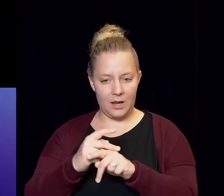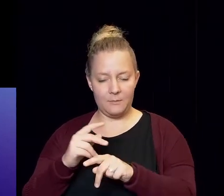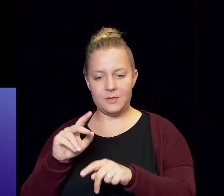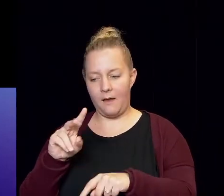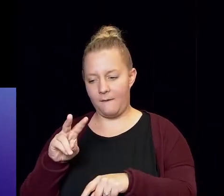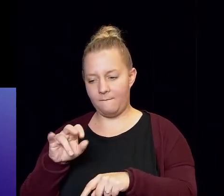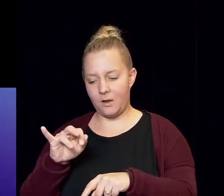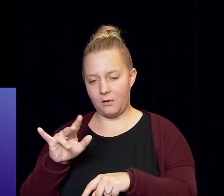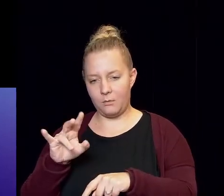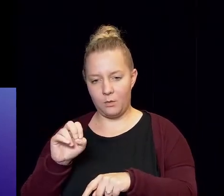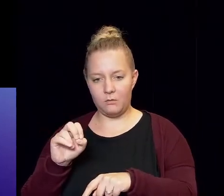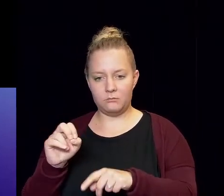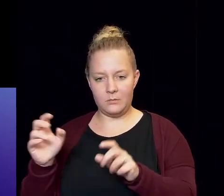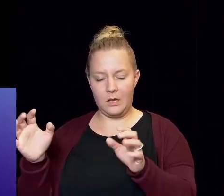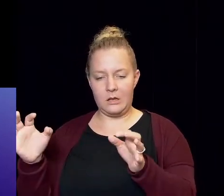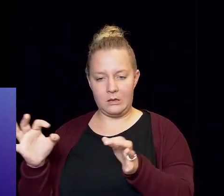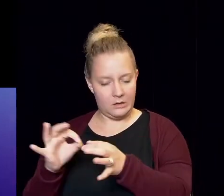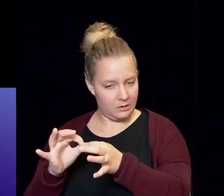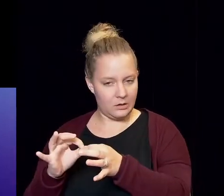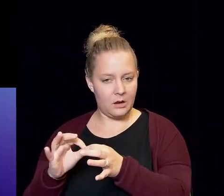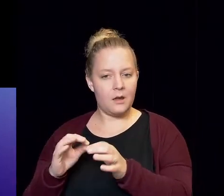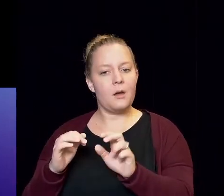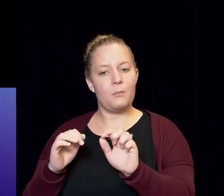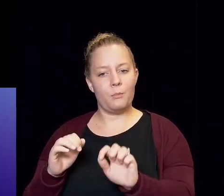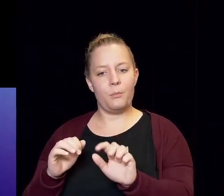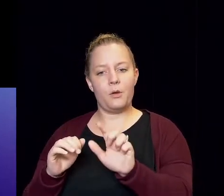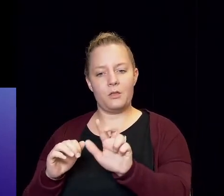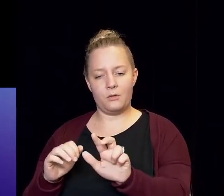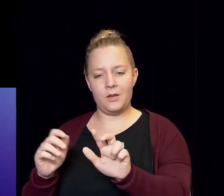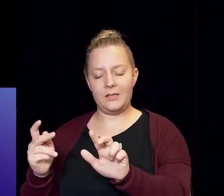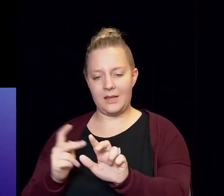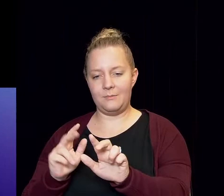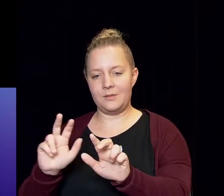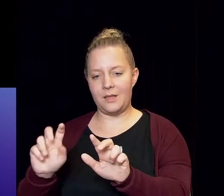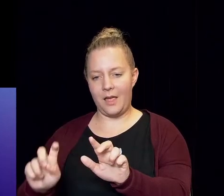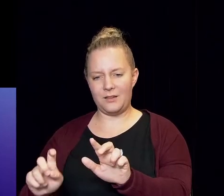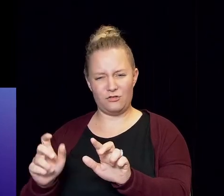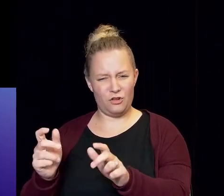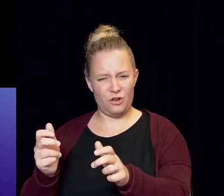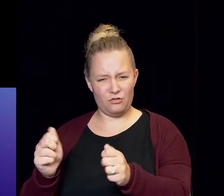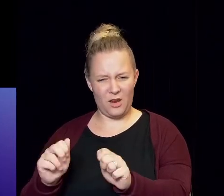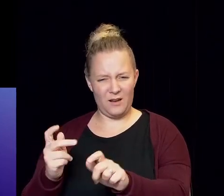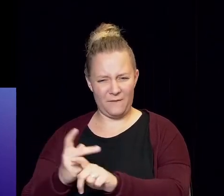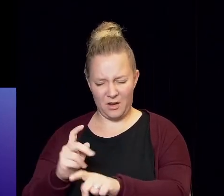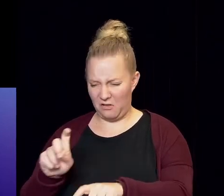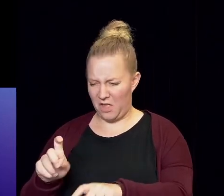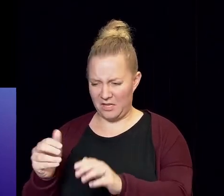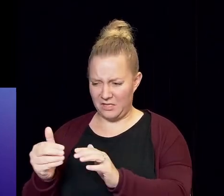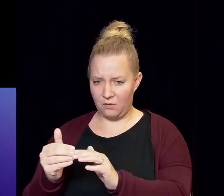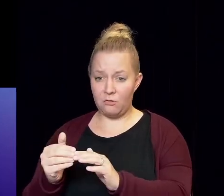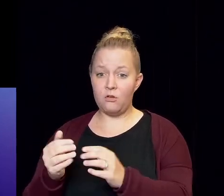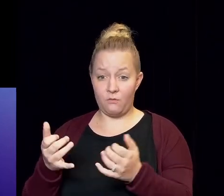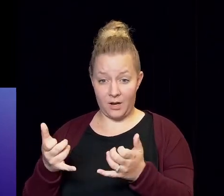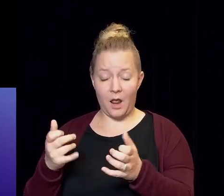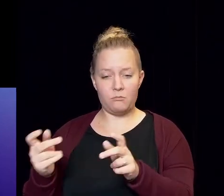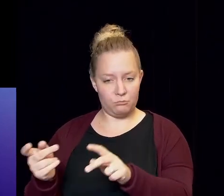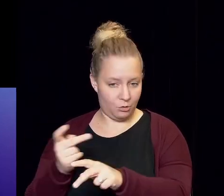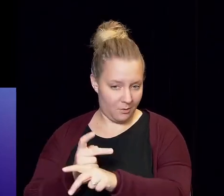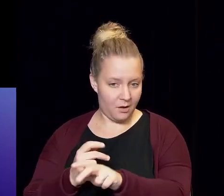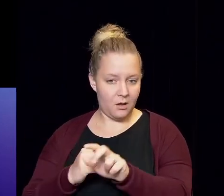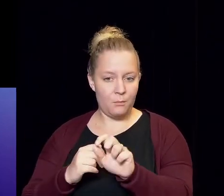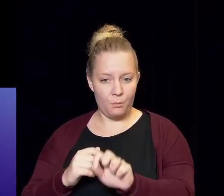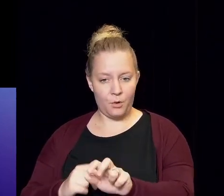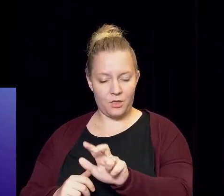actually 0.3x. But we're trying to figure out what the x equals. So right now the x is being multiplied by the 3/10